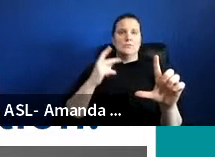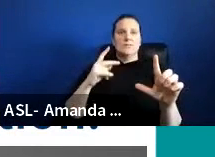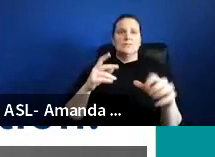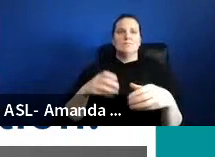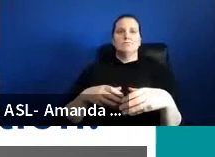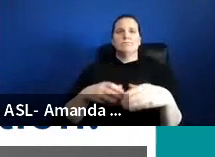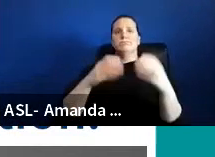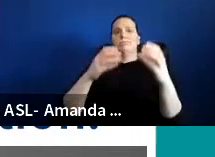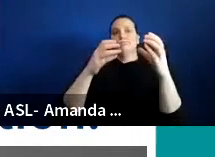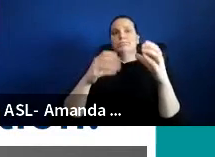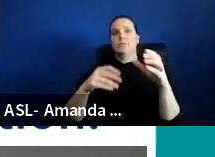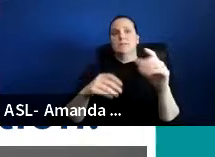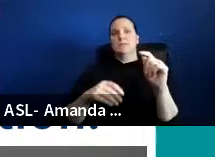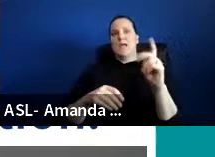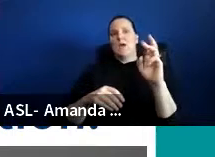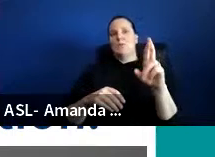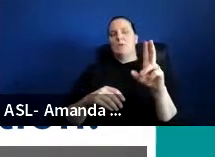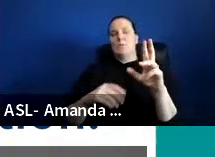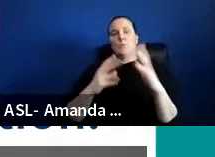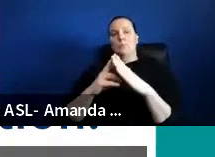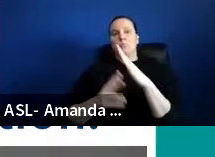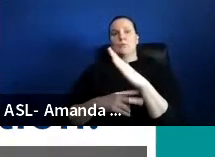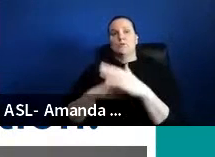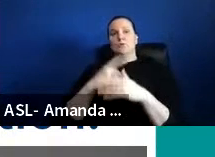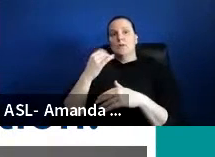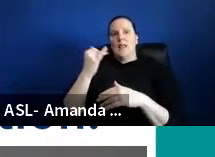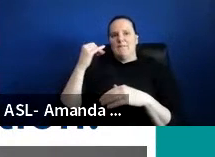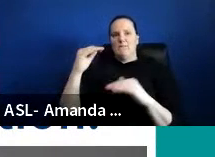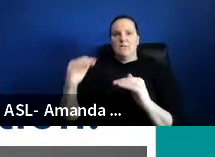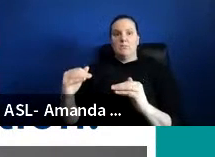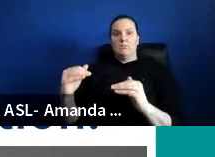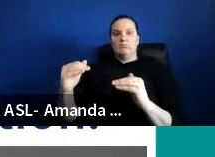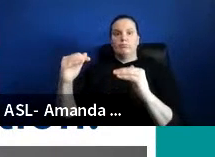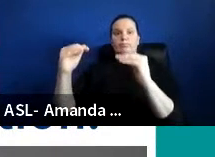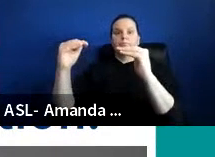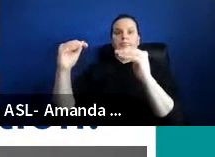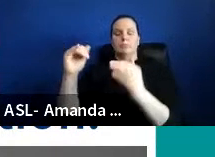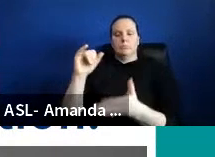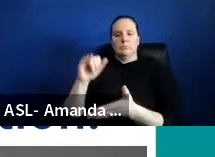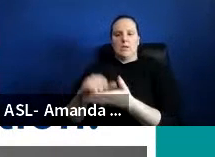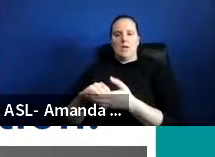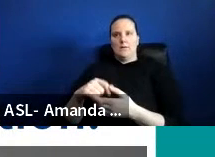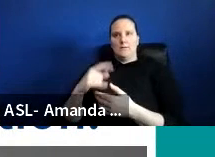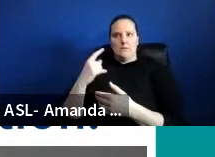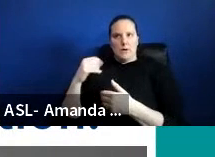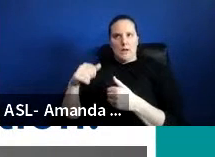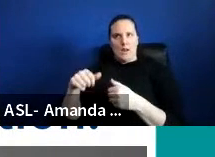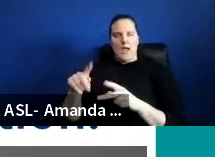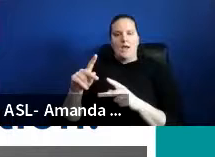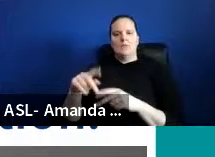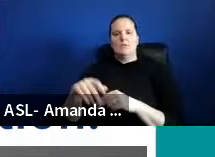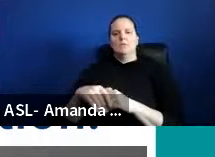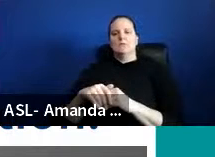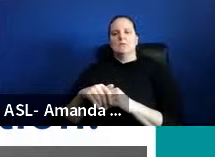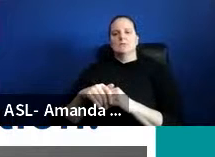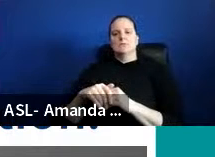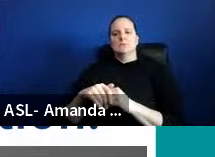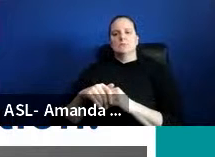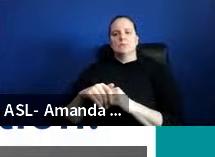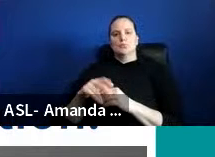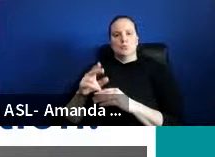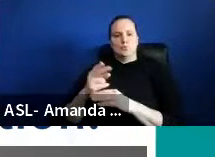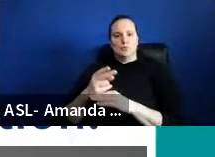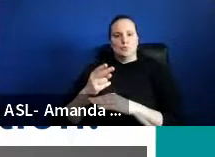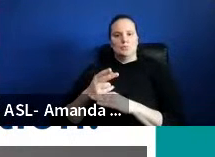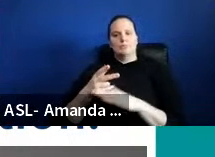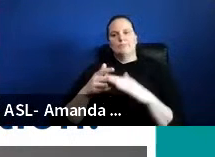and see how the bridge might look like when the bridge is lifted to allow for the river users.